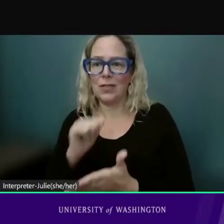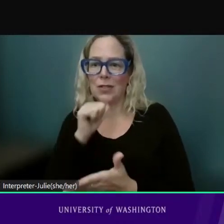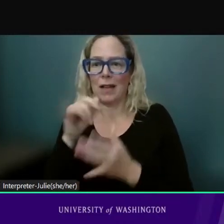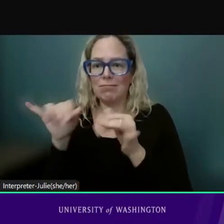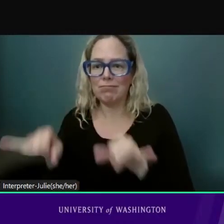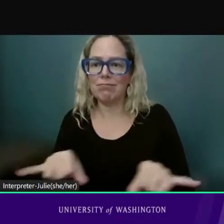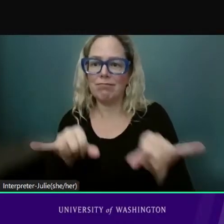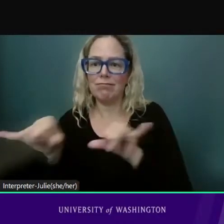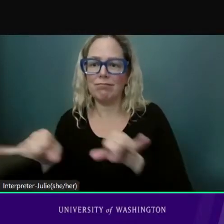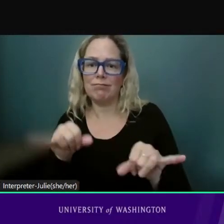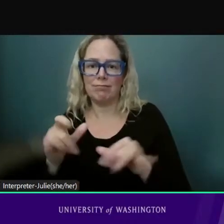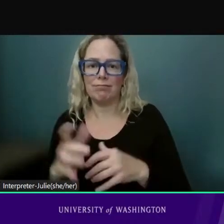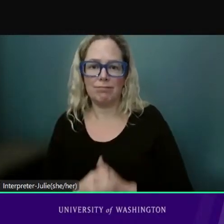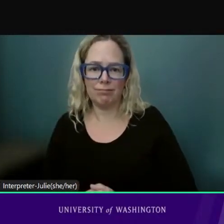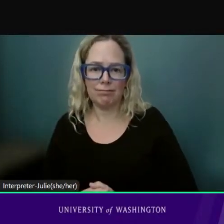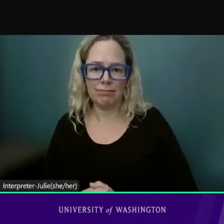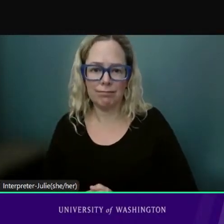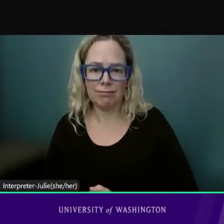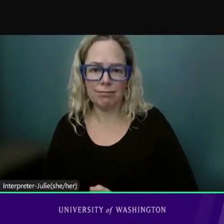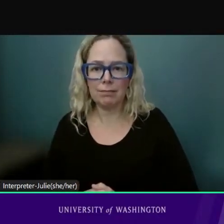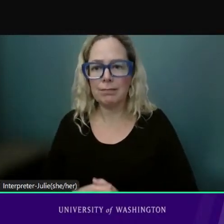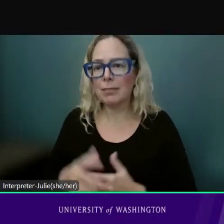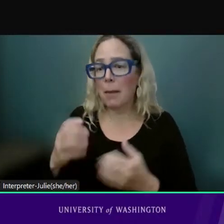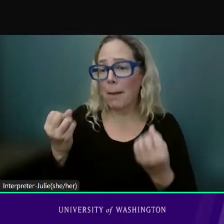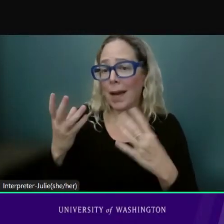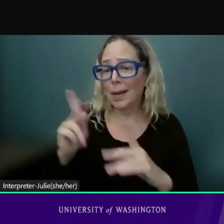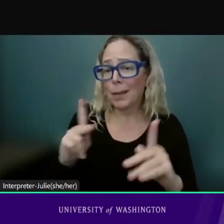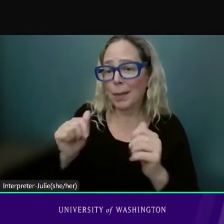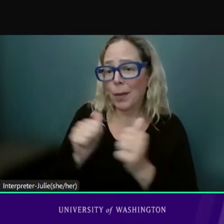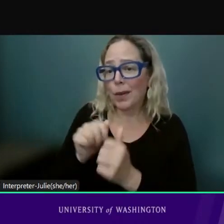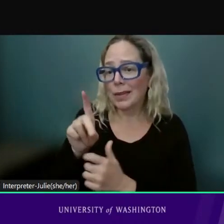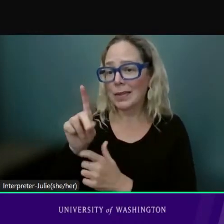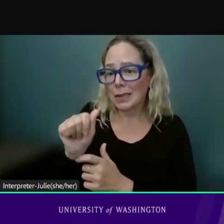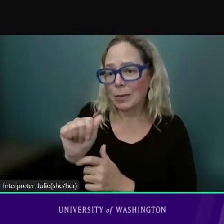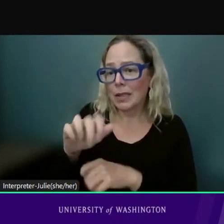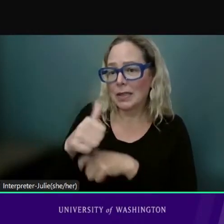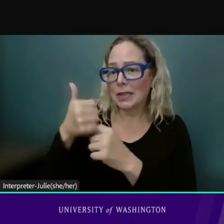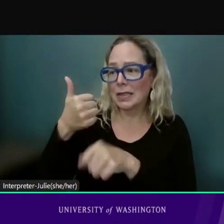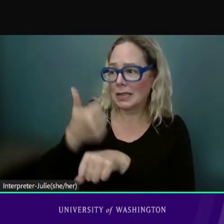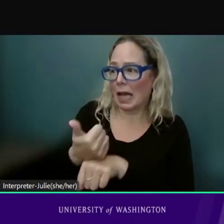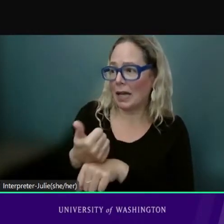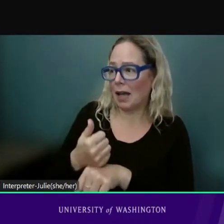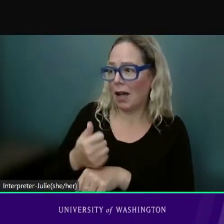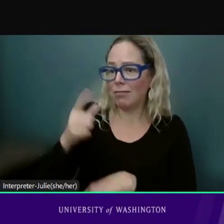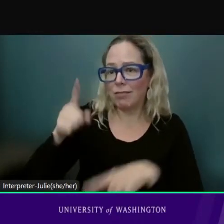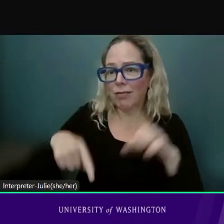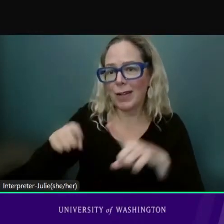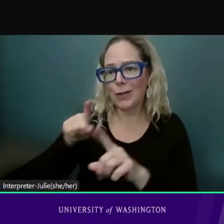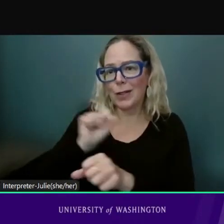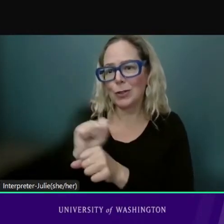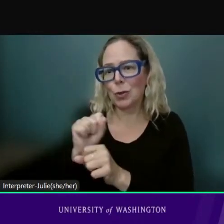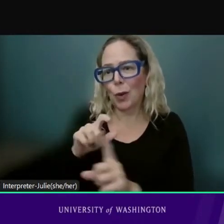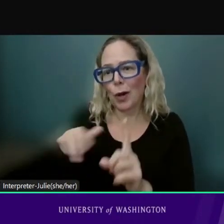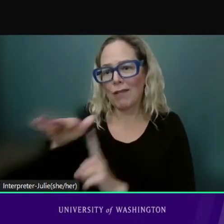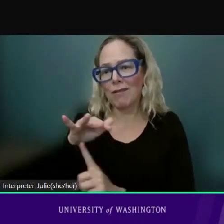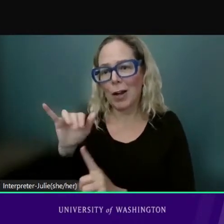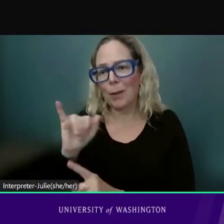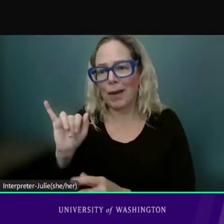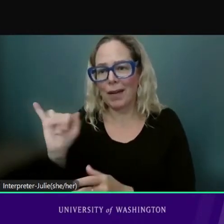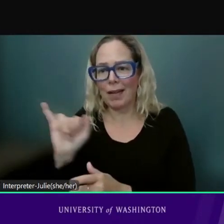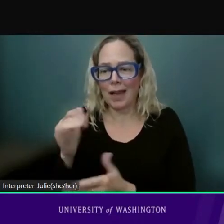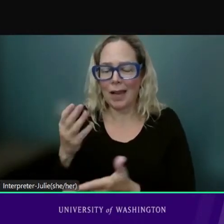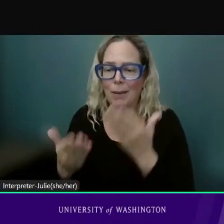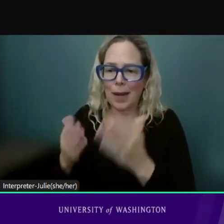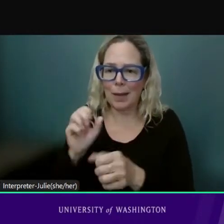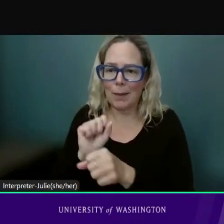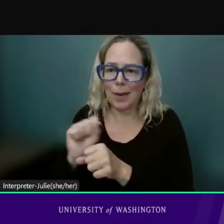work arrangements among people with disabilities, like working from home, which is good. However, we don't know if these numbers were